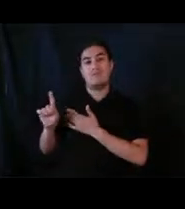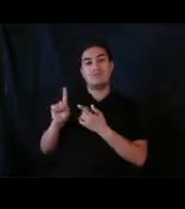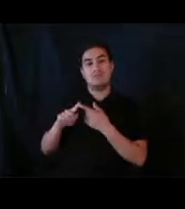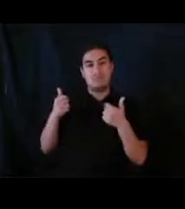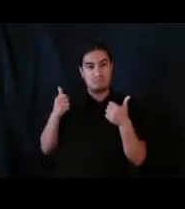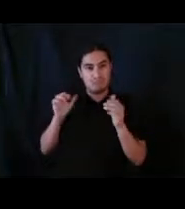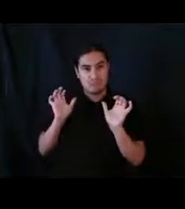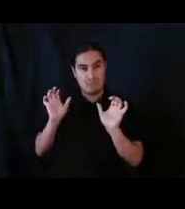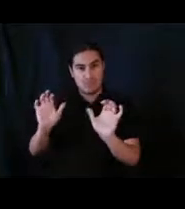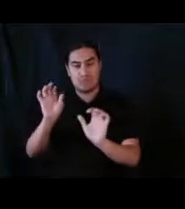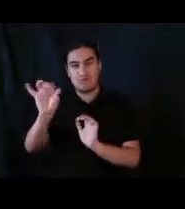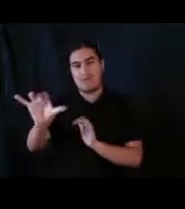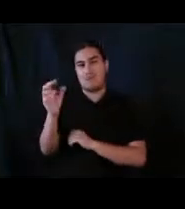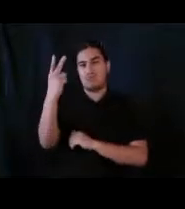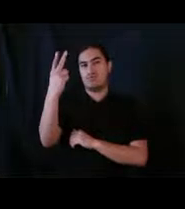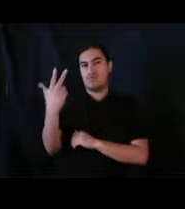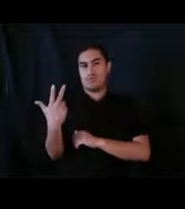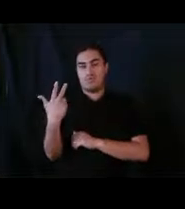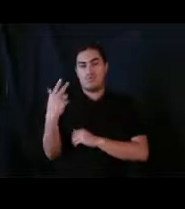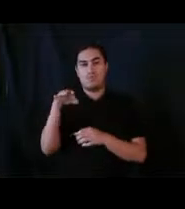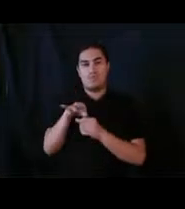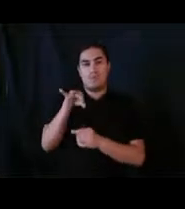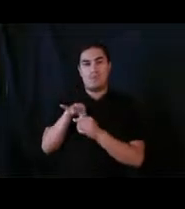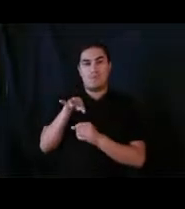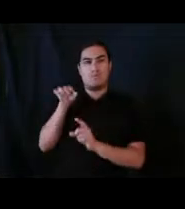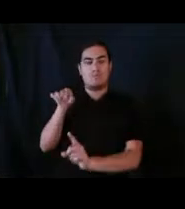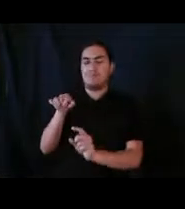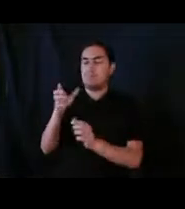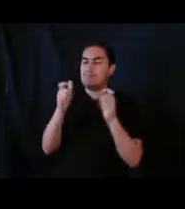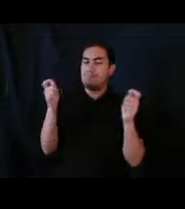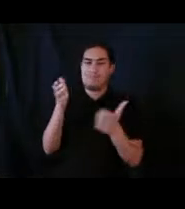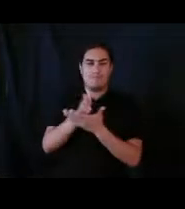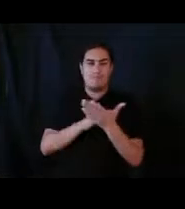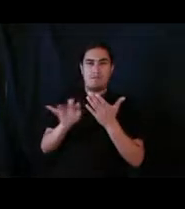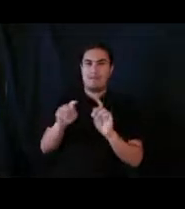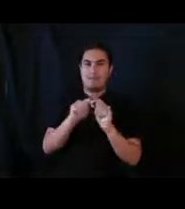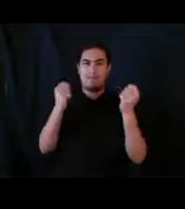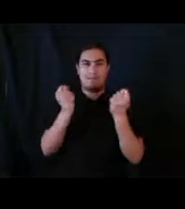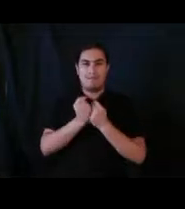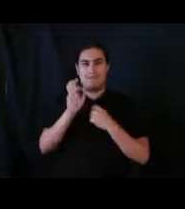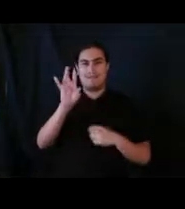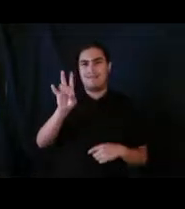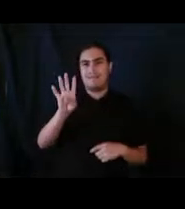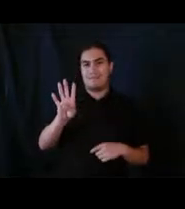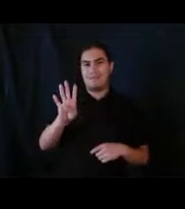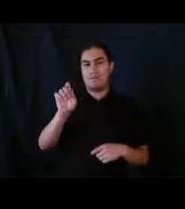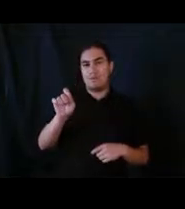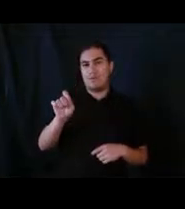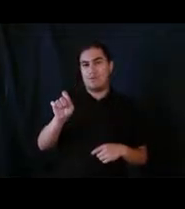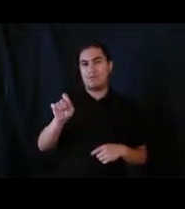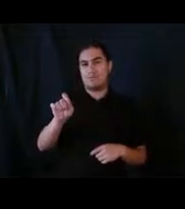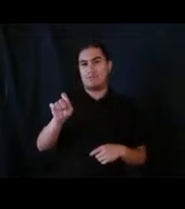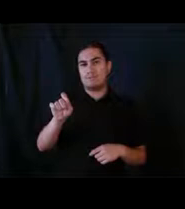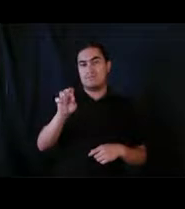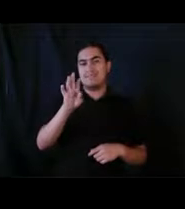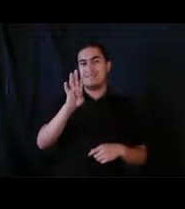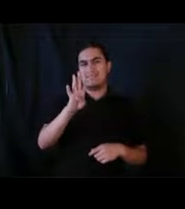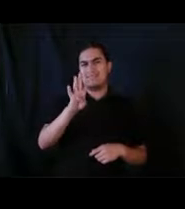victory which uh he was an integral part of that team that did was 70.4 of the vote he did